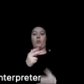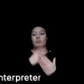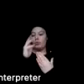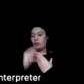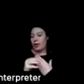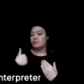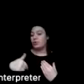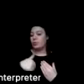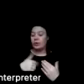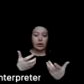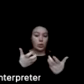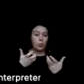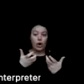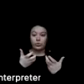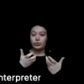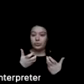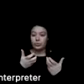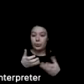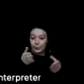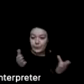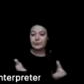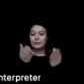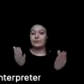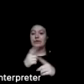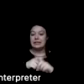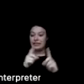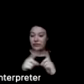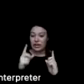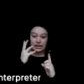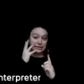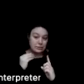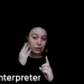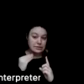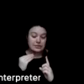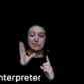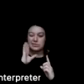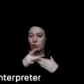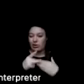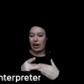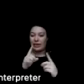leveraging these different experiences to kind of guide us through the discussion that we have for you today.